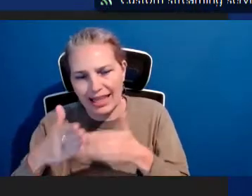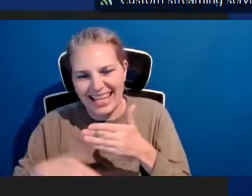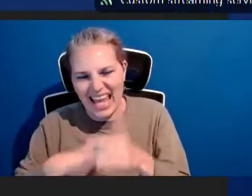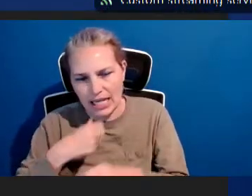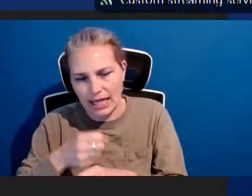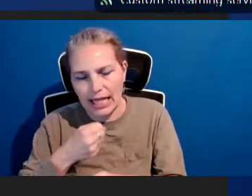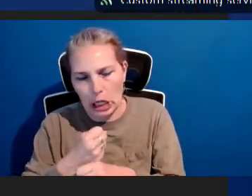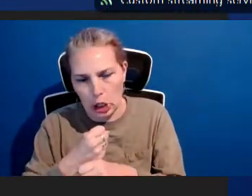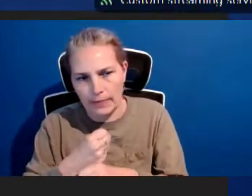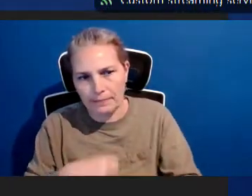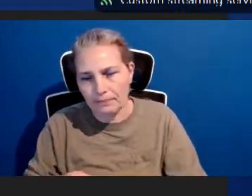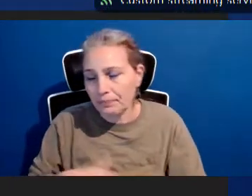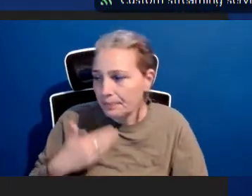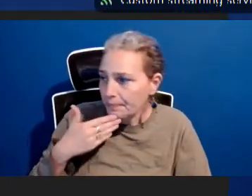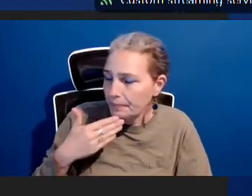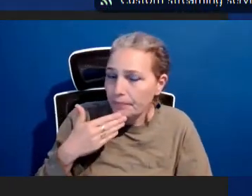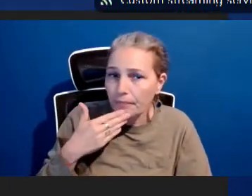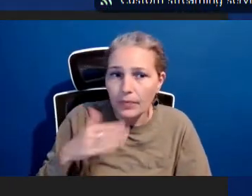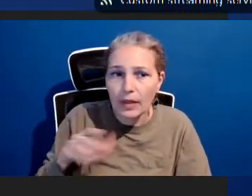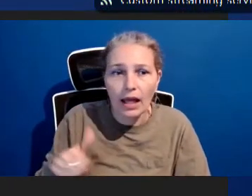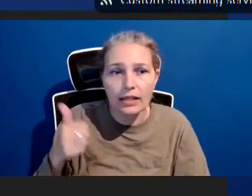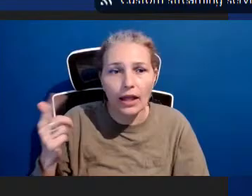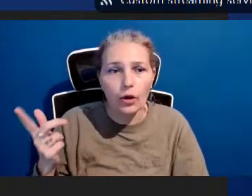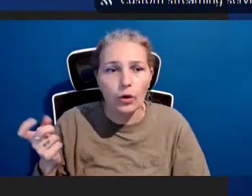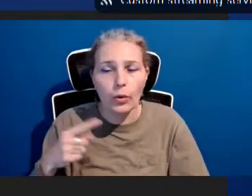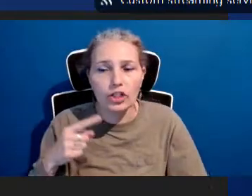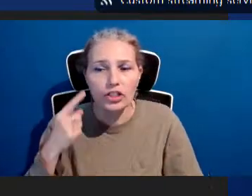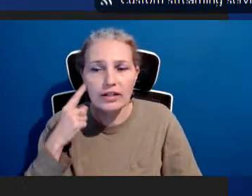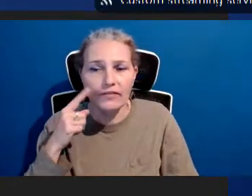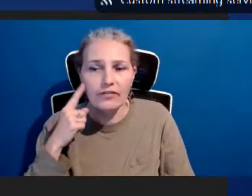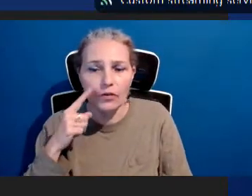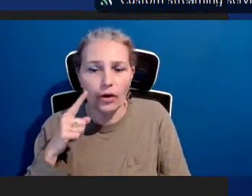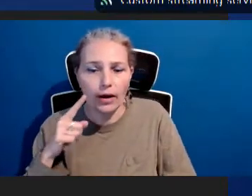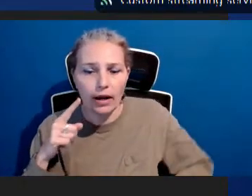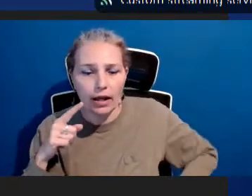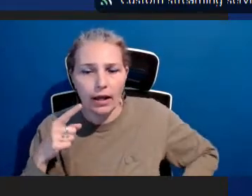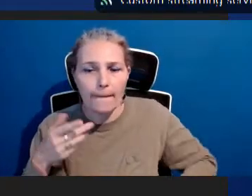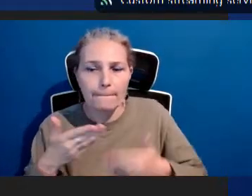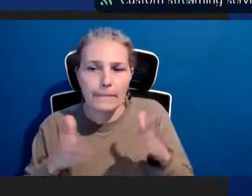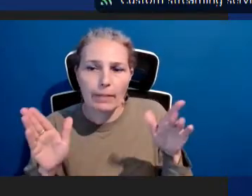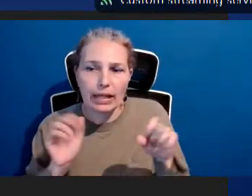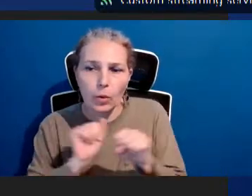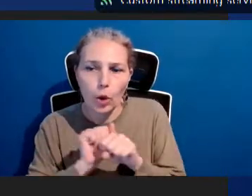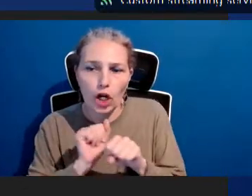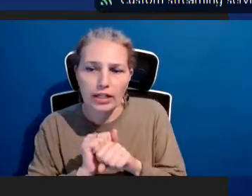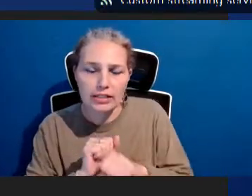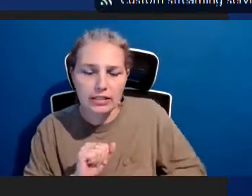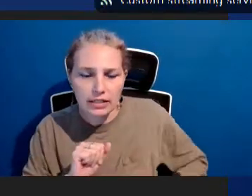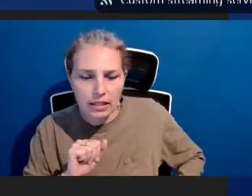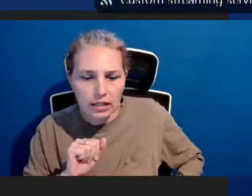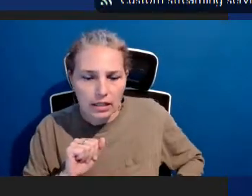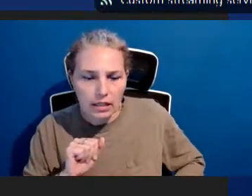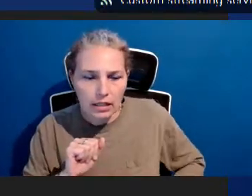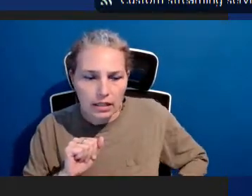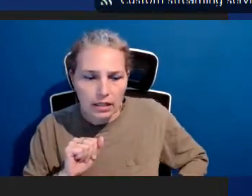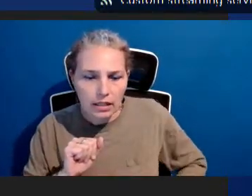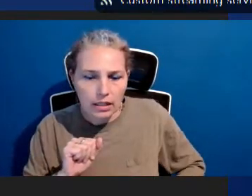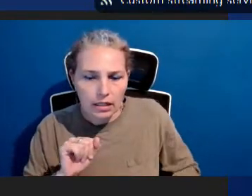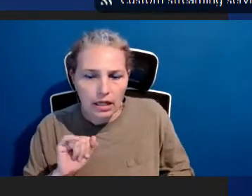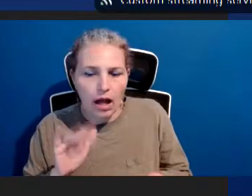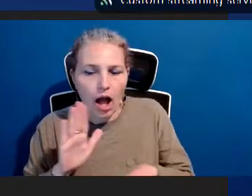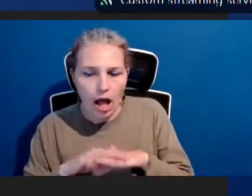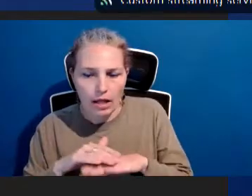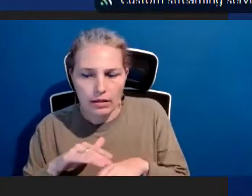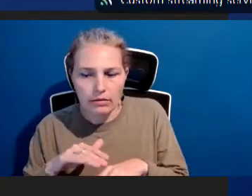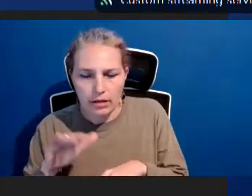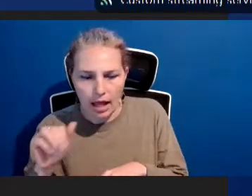Thank you. And another question for Public Works. On the Public Works Recovery